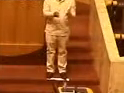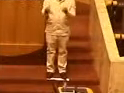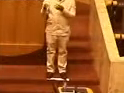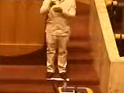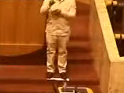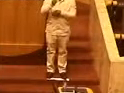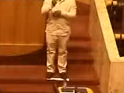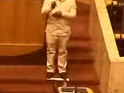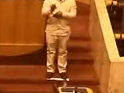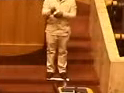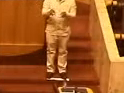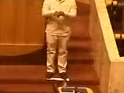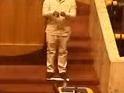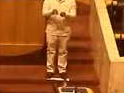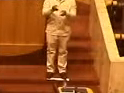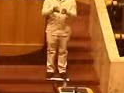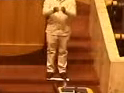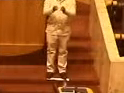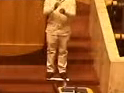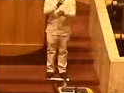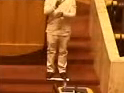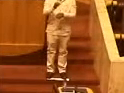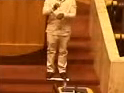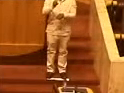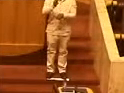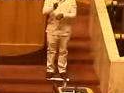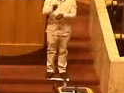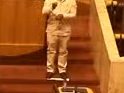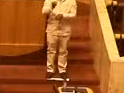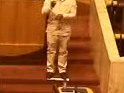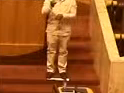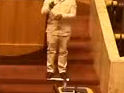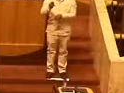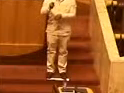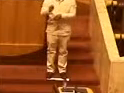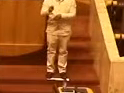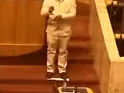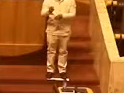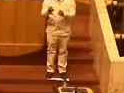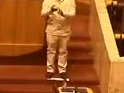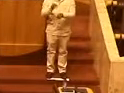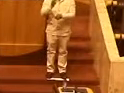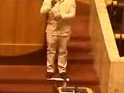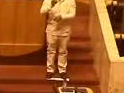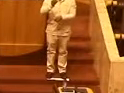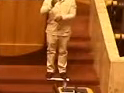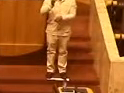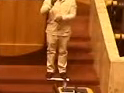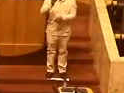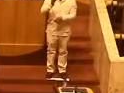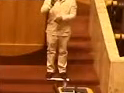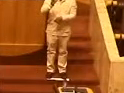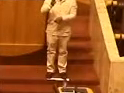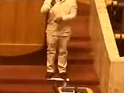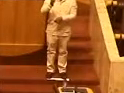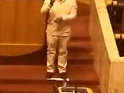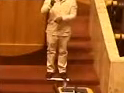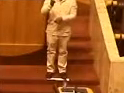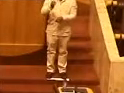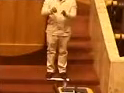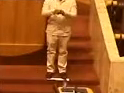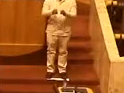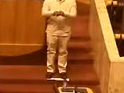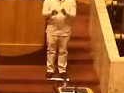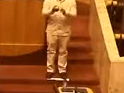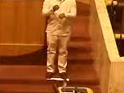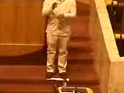of road Z482 from Madiboho through Madibohopan, a 13-kilometer road in Ratlo